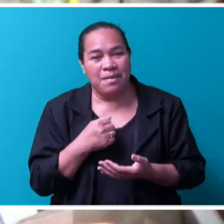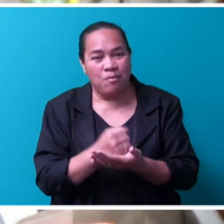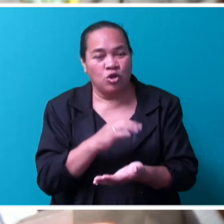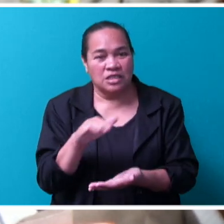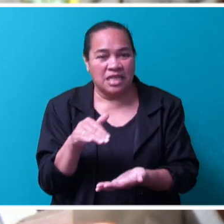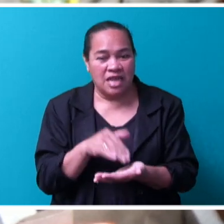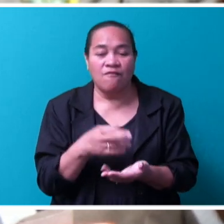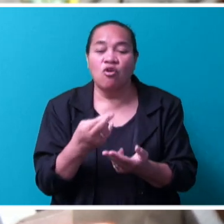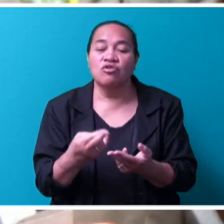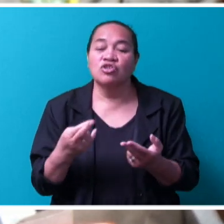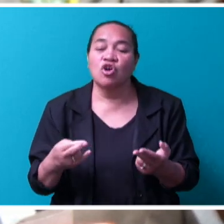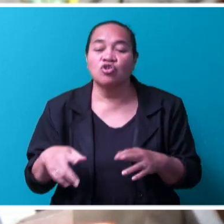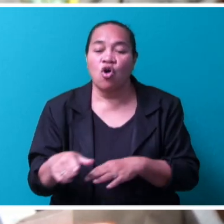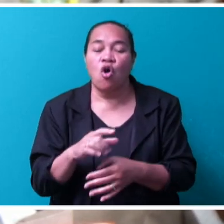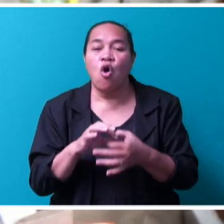owners' businesses,